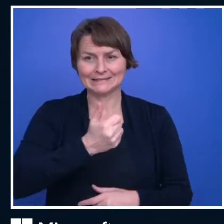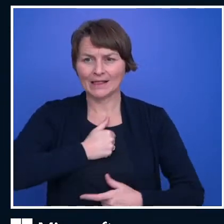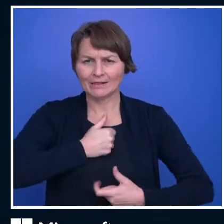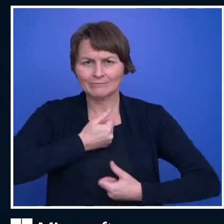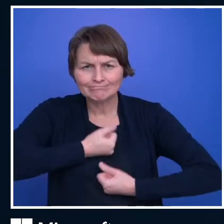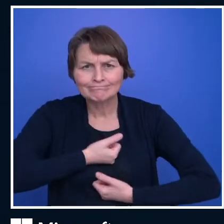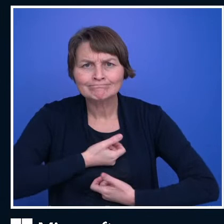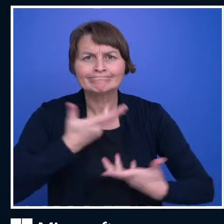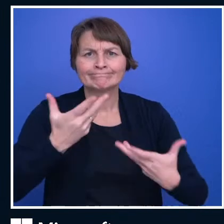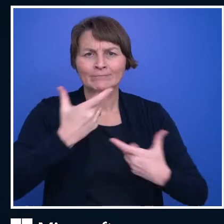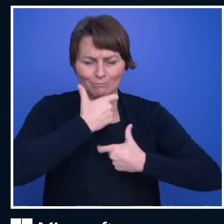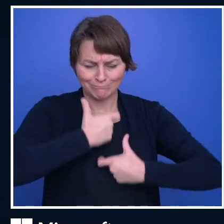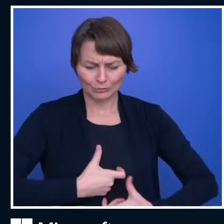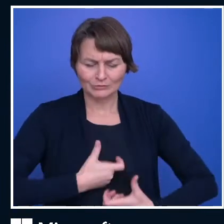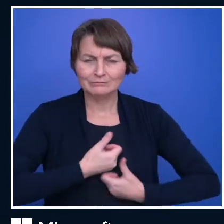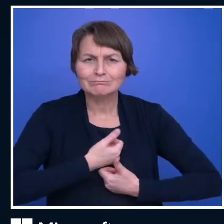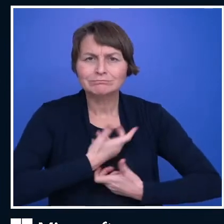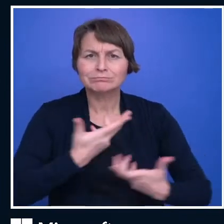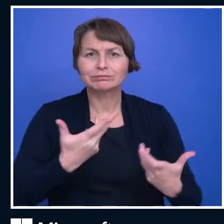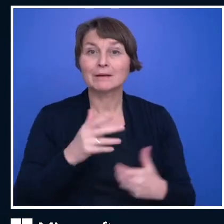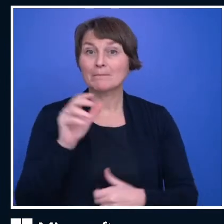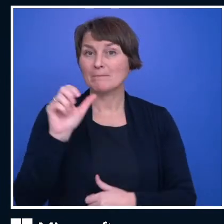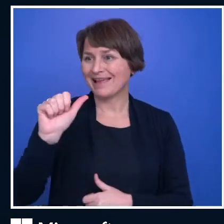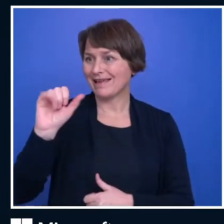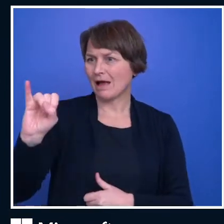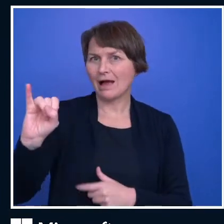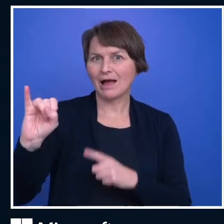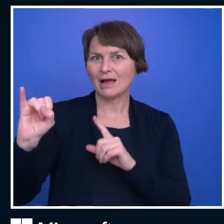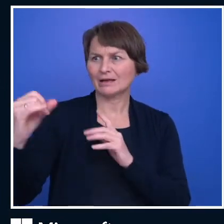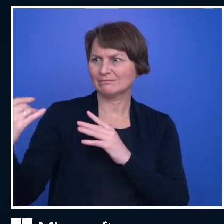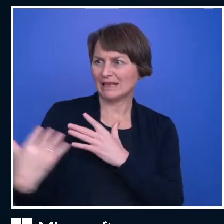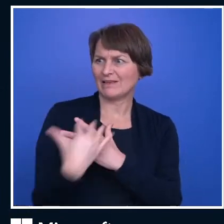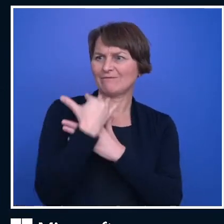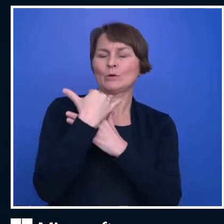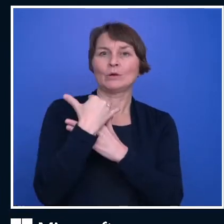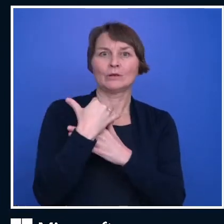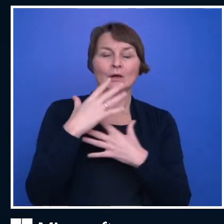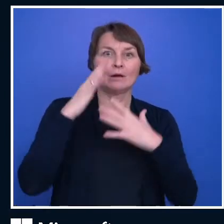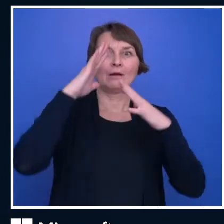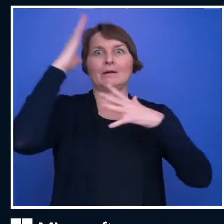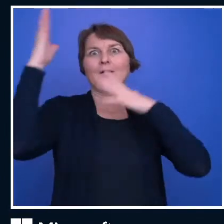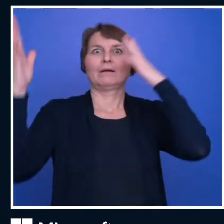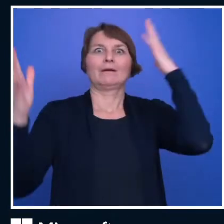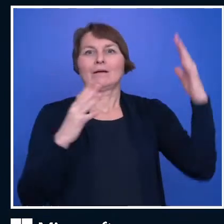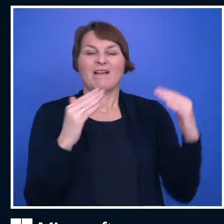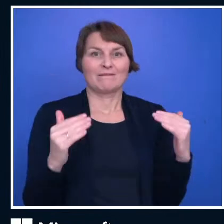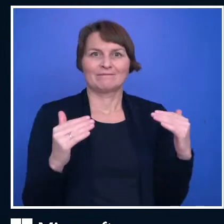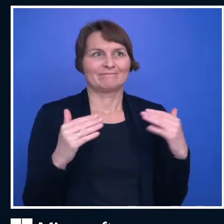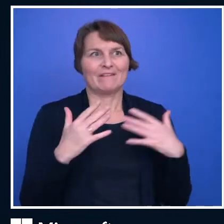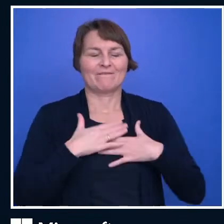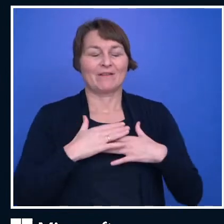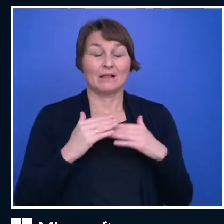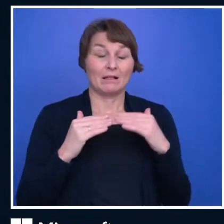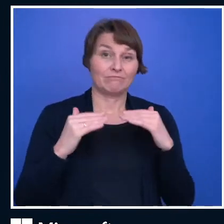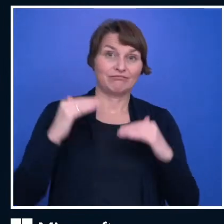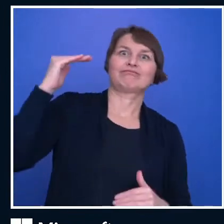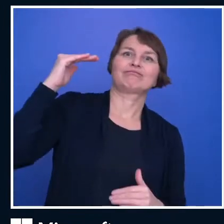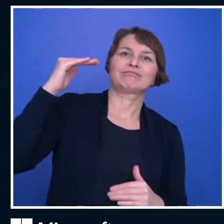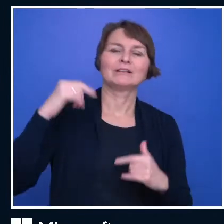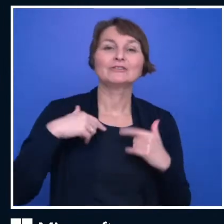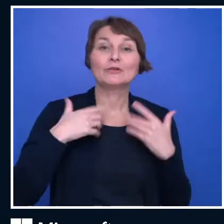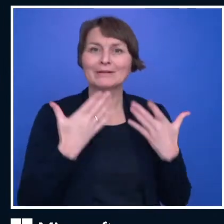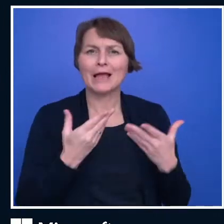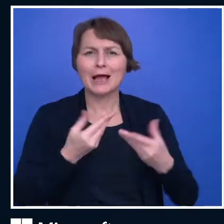AI not treating her right, not being fair. So she will open this block of talks